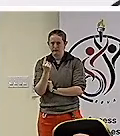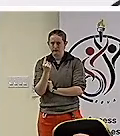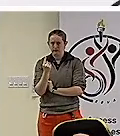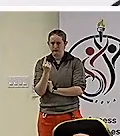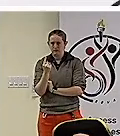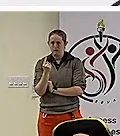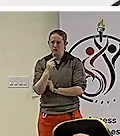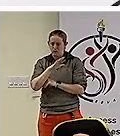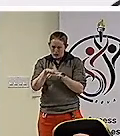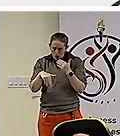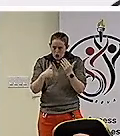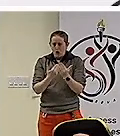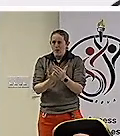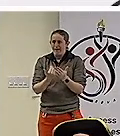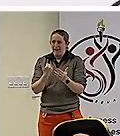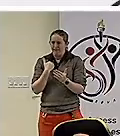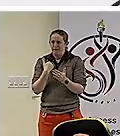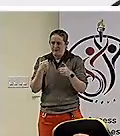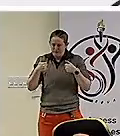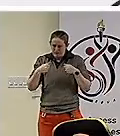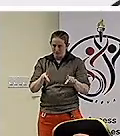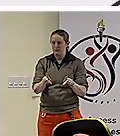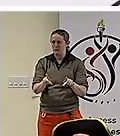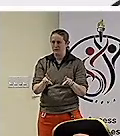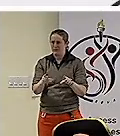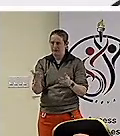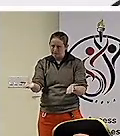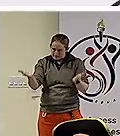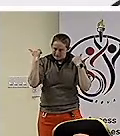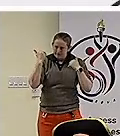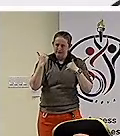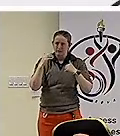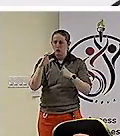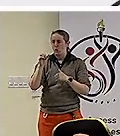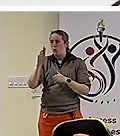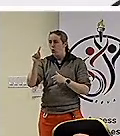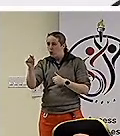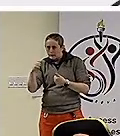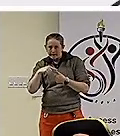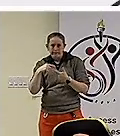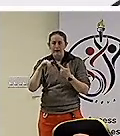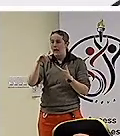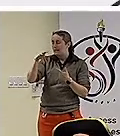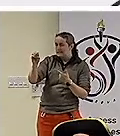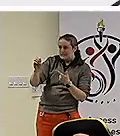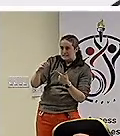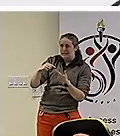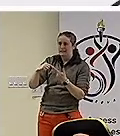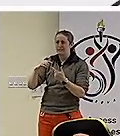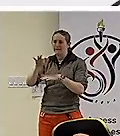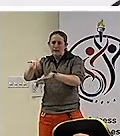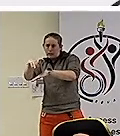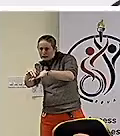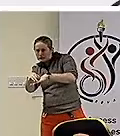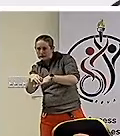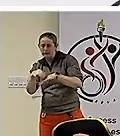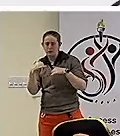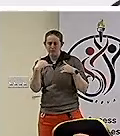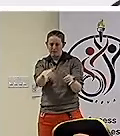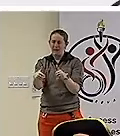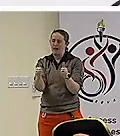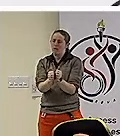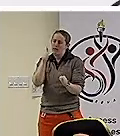come out onto the court, the yards, the ice to play, and with their siblings, because every kid deserves to